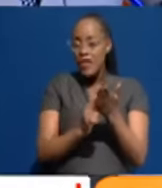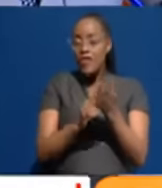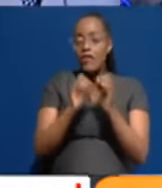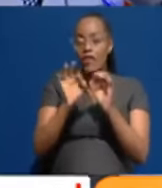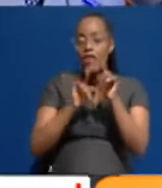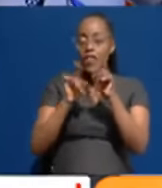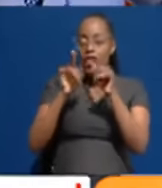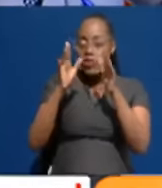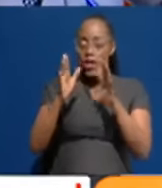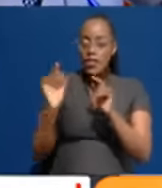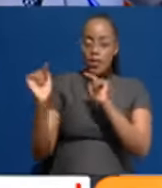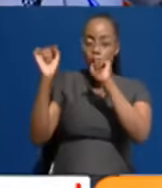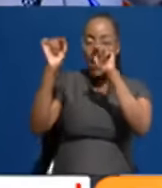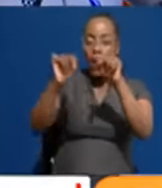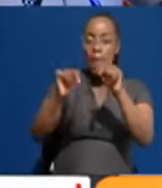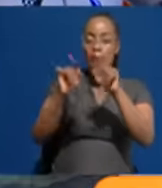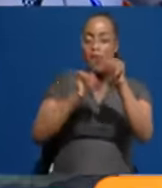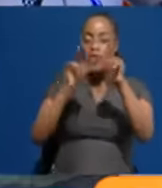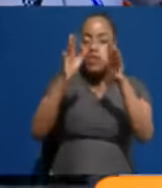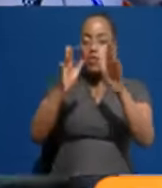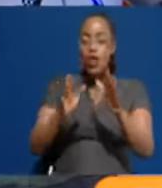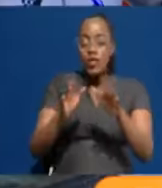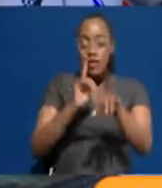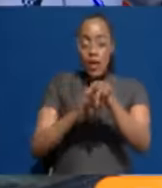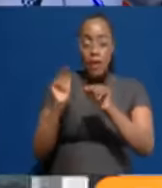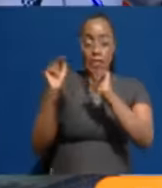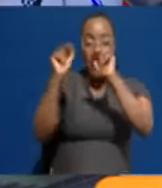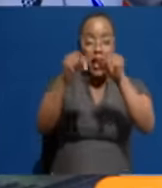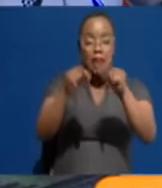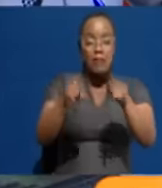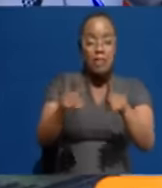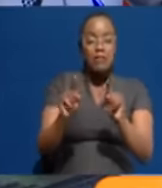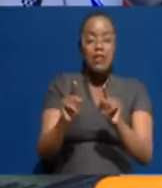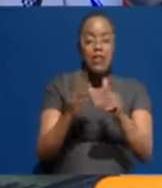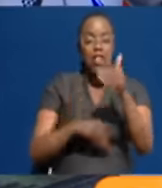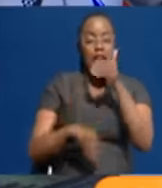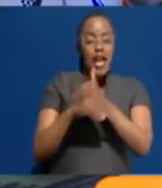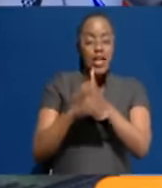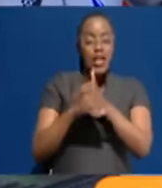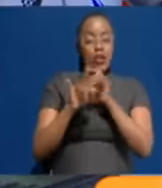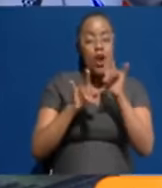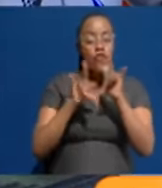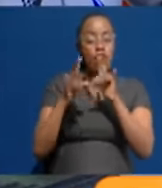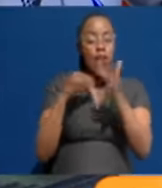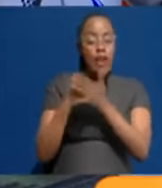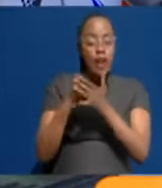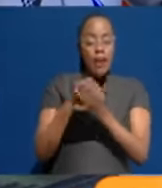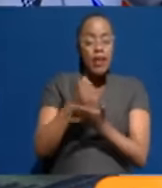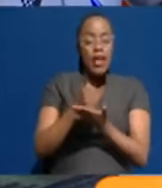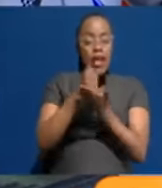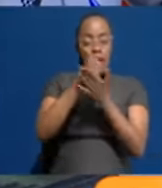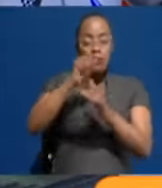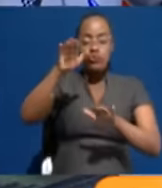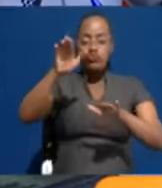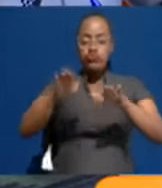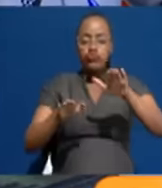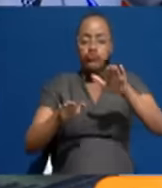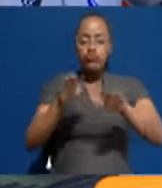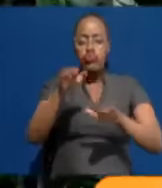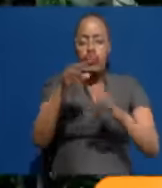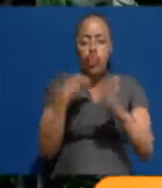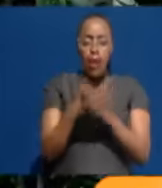tourism receipts. And tourism receipts, when they come, they are an addition to your foreign exchange and helps you stabilize your